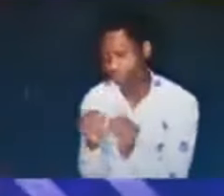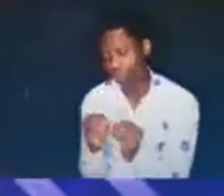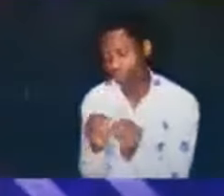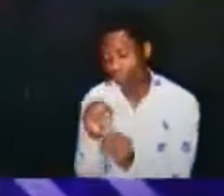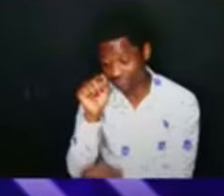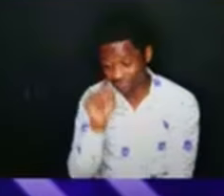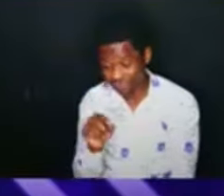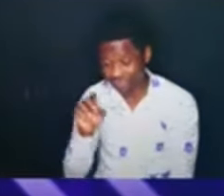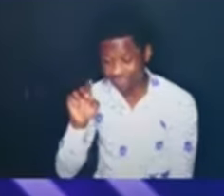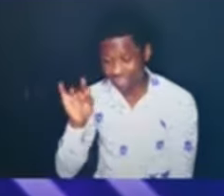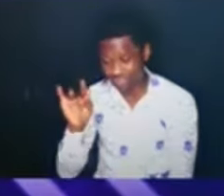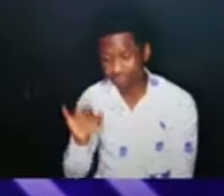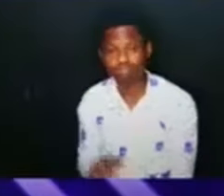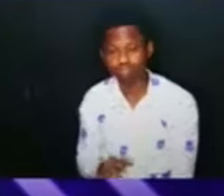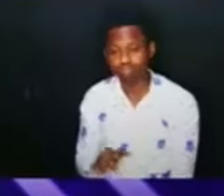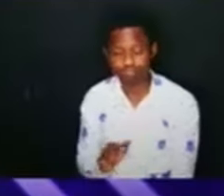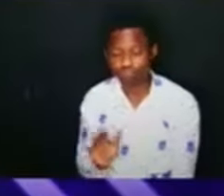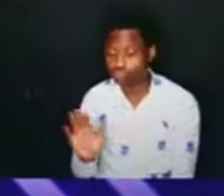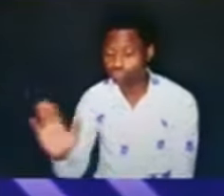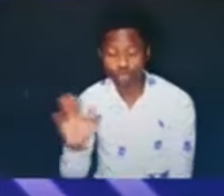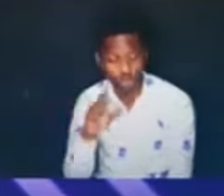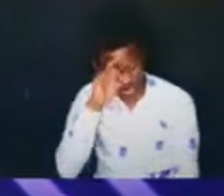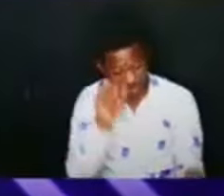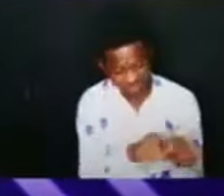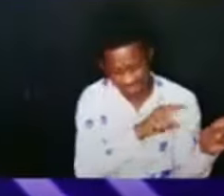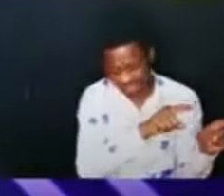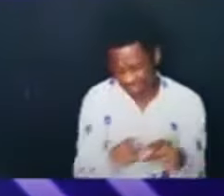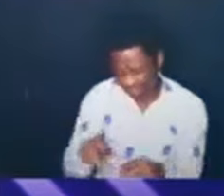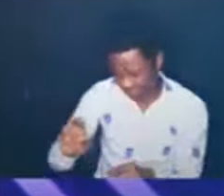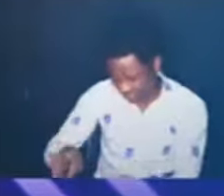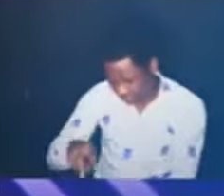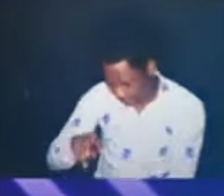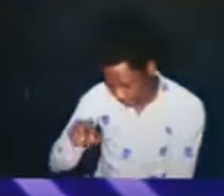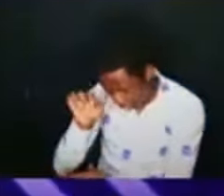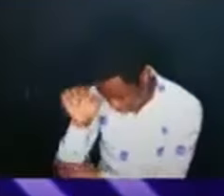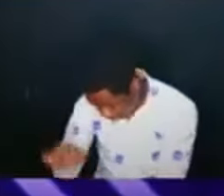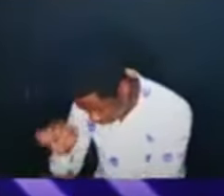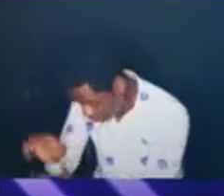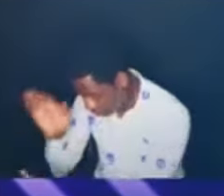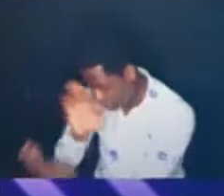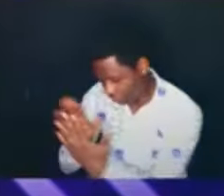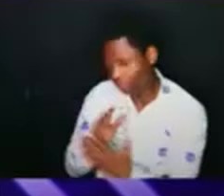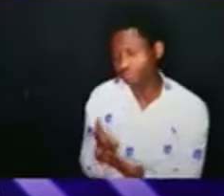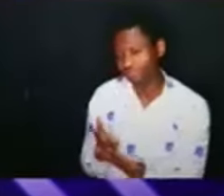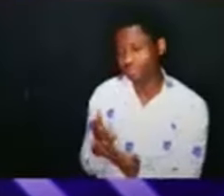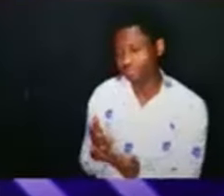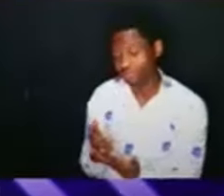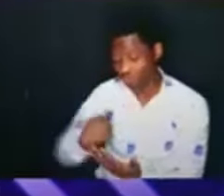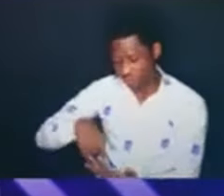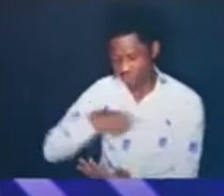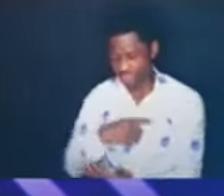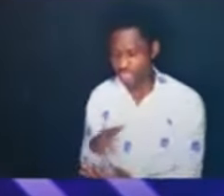Now verse 18. His brothers then came and threw themselves down before him. "We are your